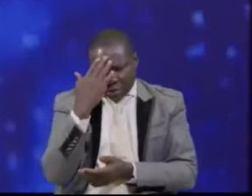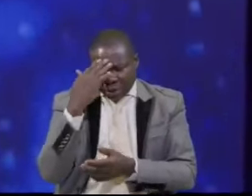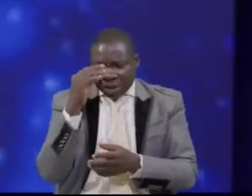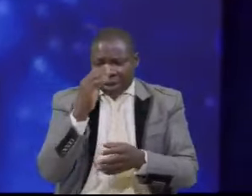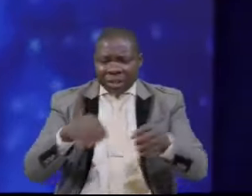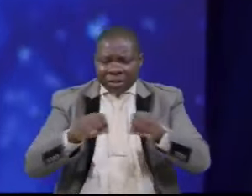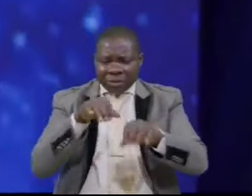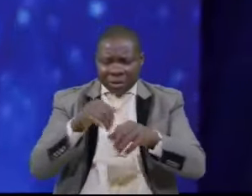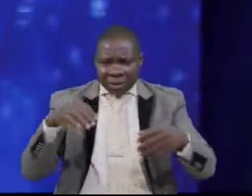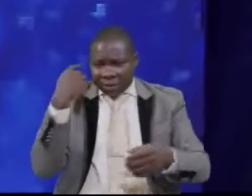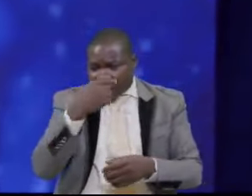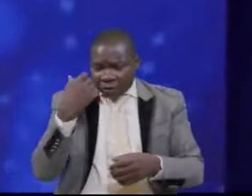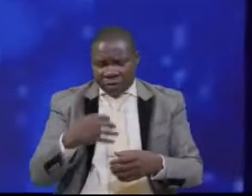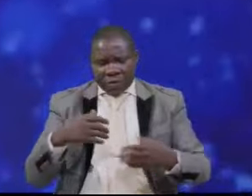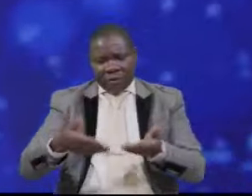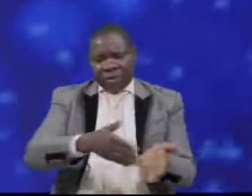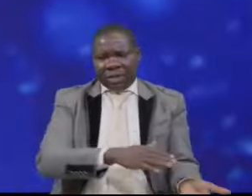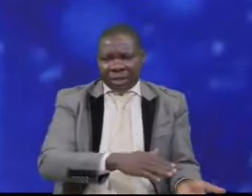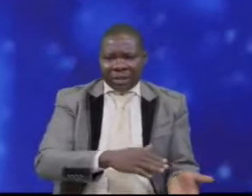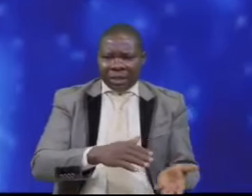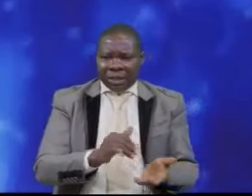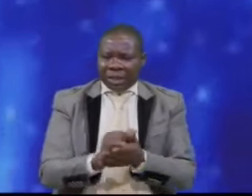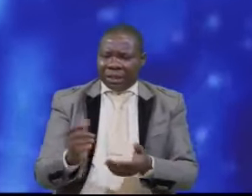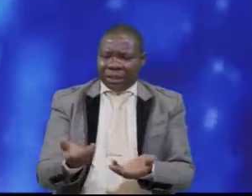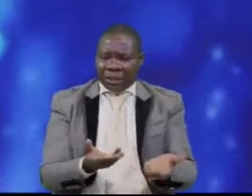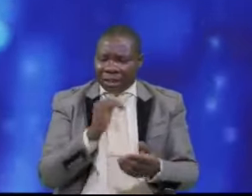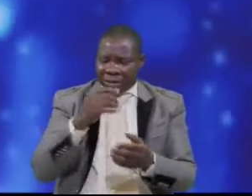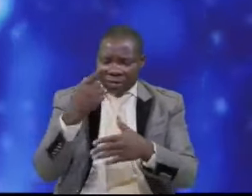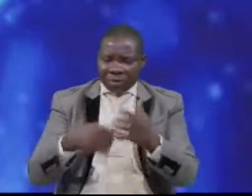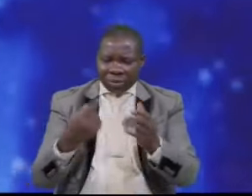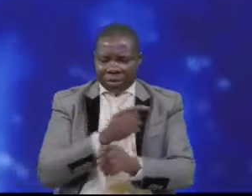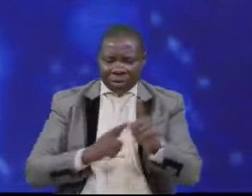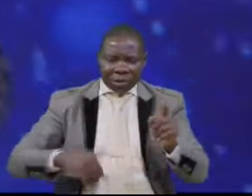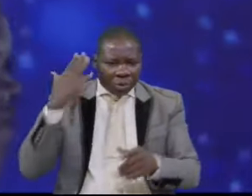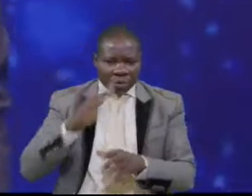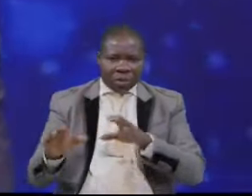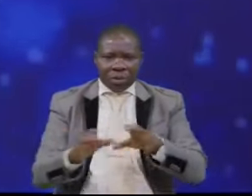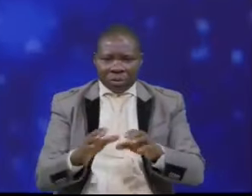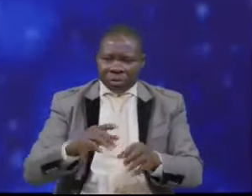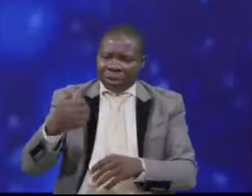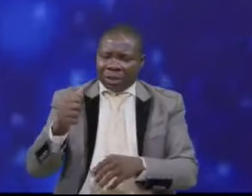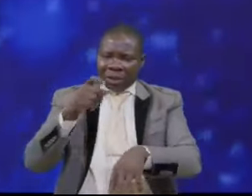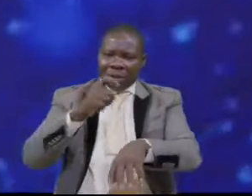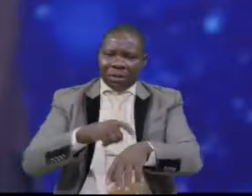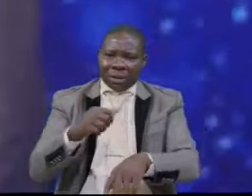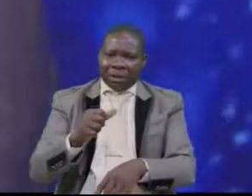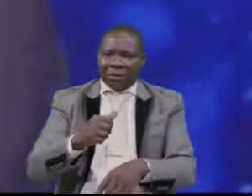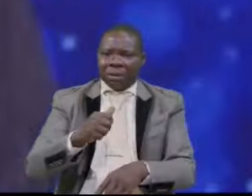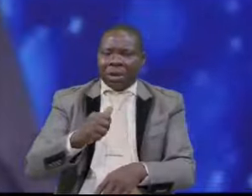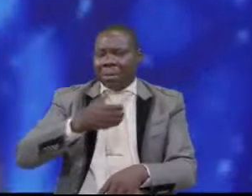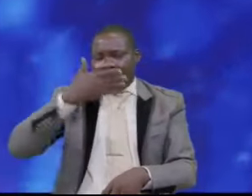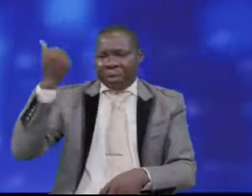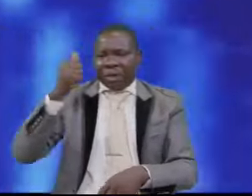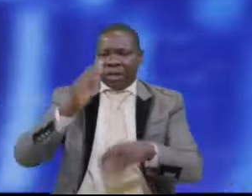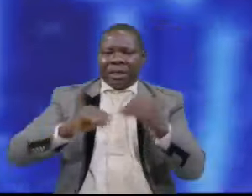that here is what the Lord is going to do. 10 times better than all the